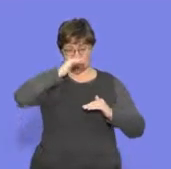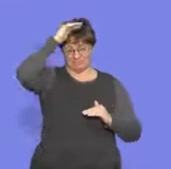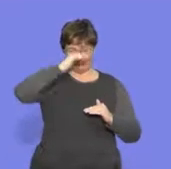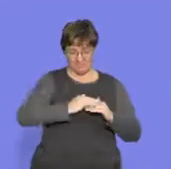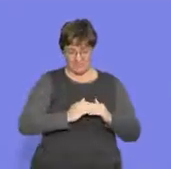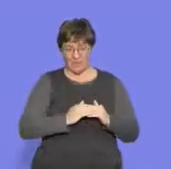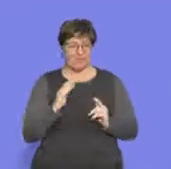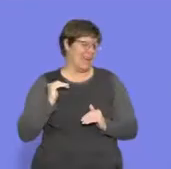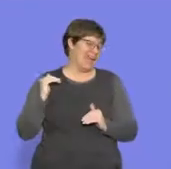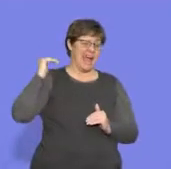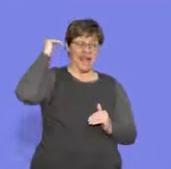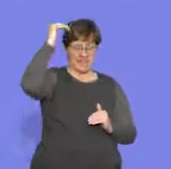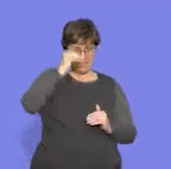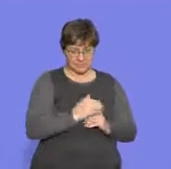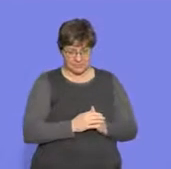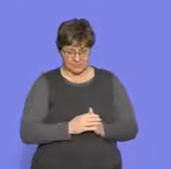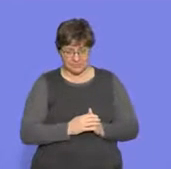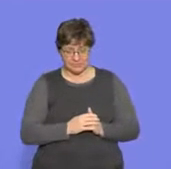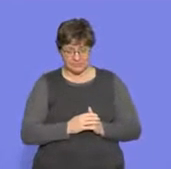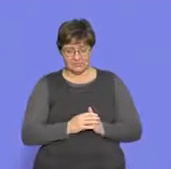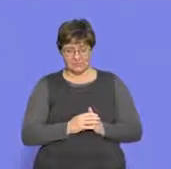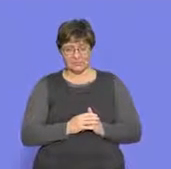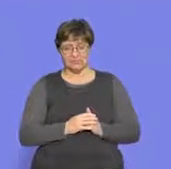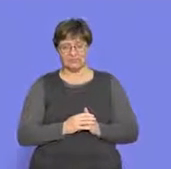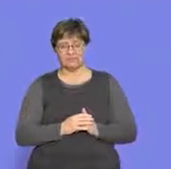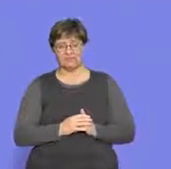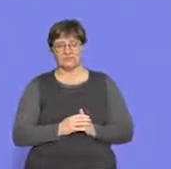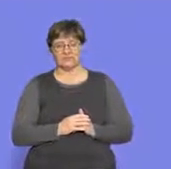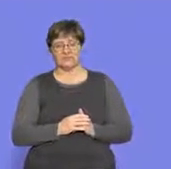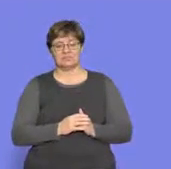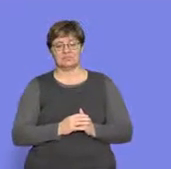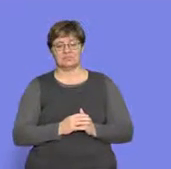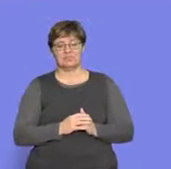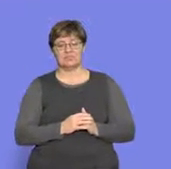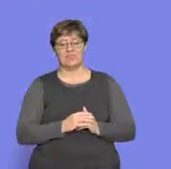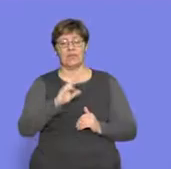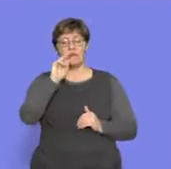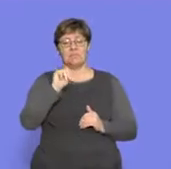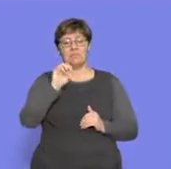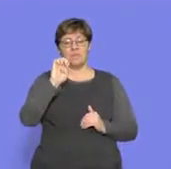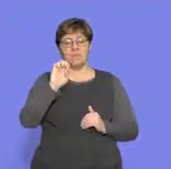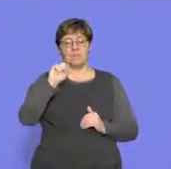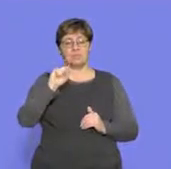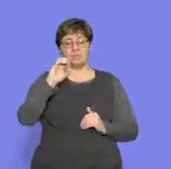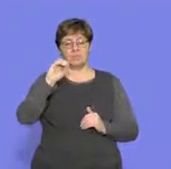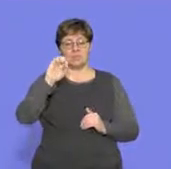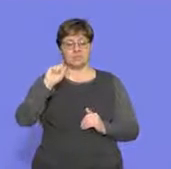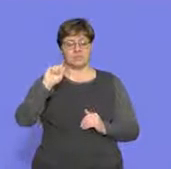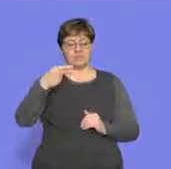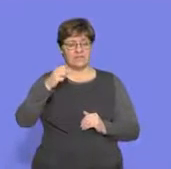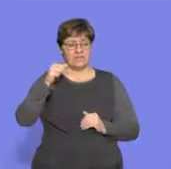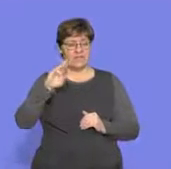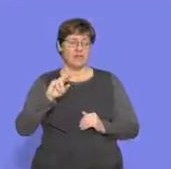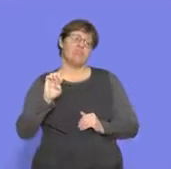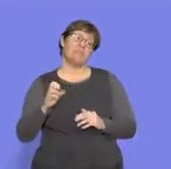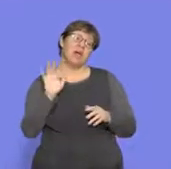significantly higher. It's about 50 kilometers above sea level. If we then look at the mesosphere, which is again measured